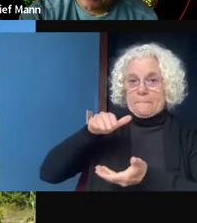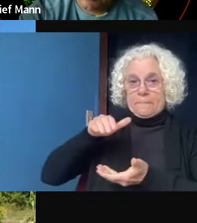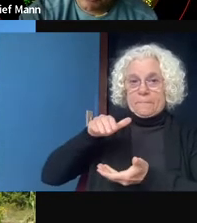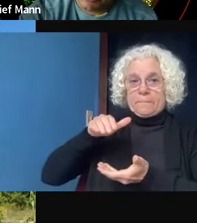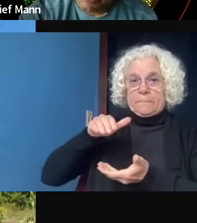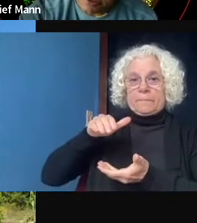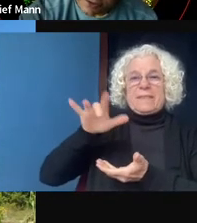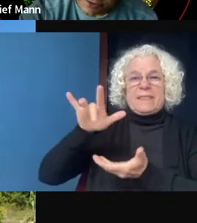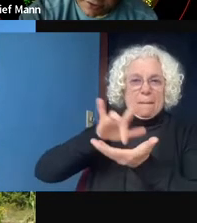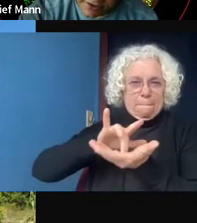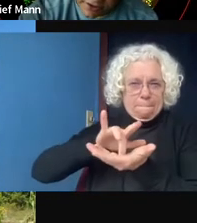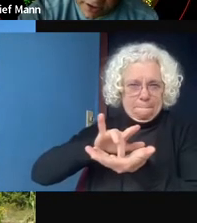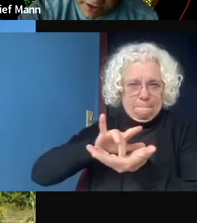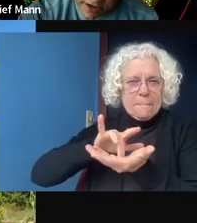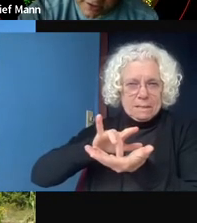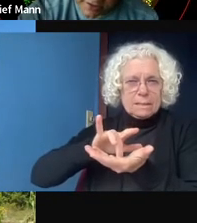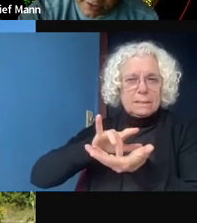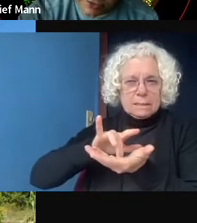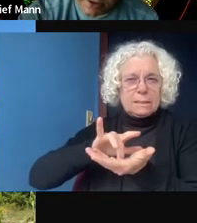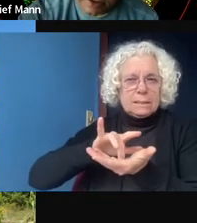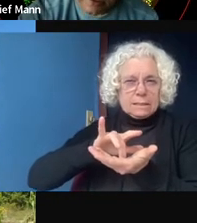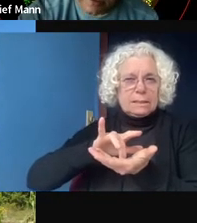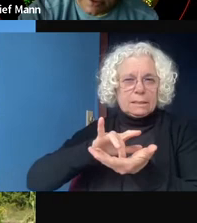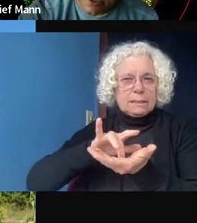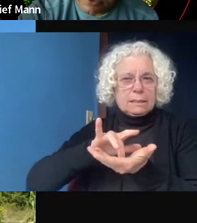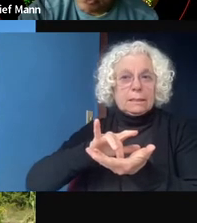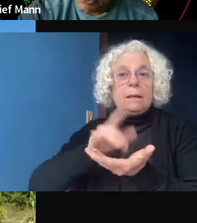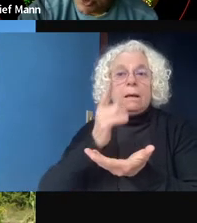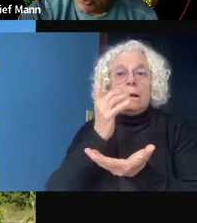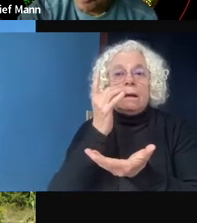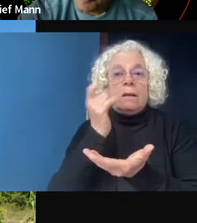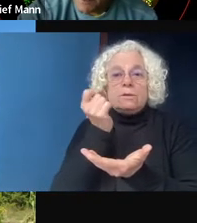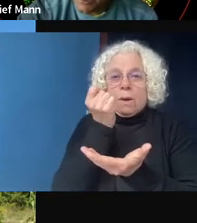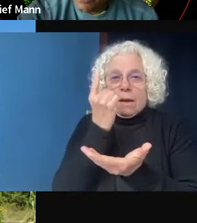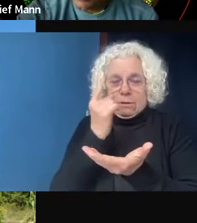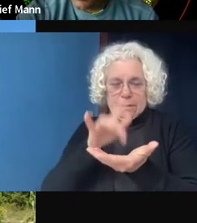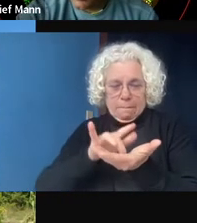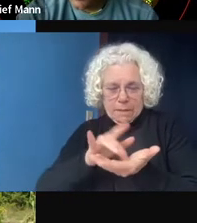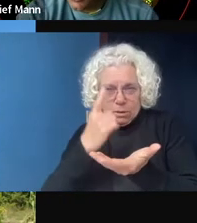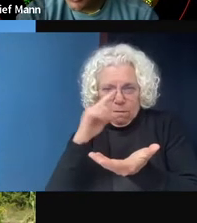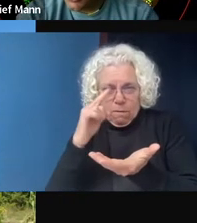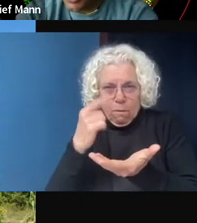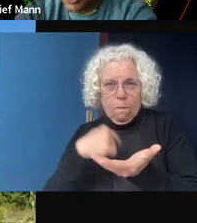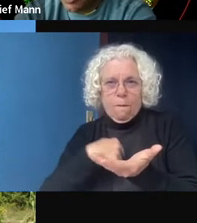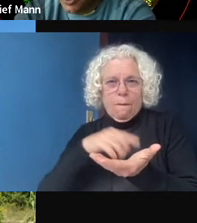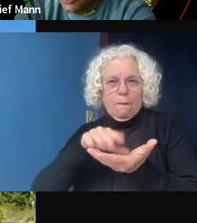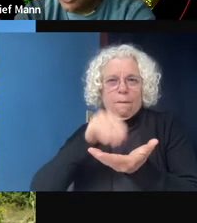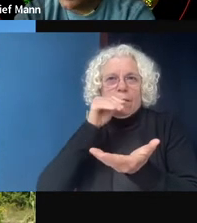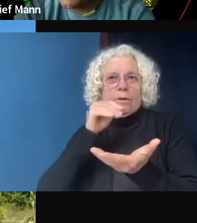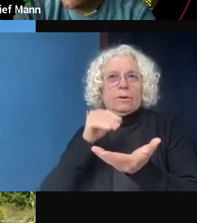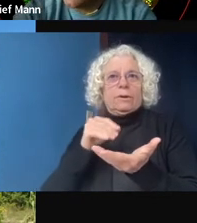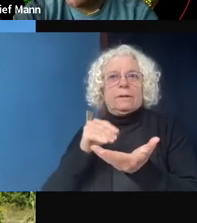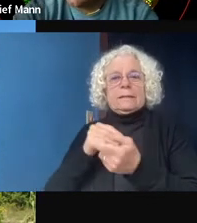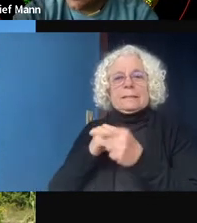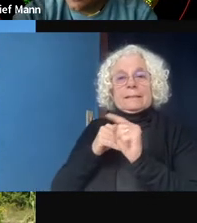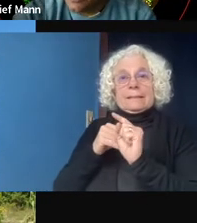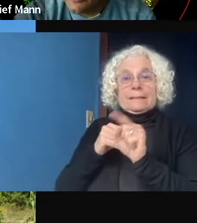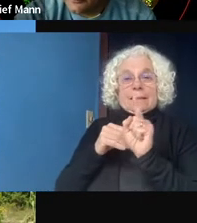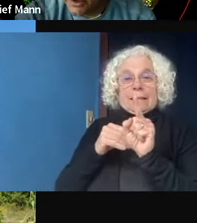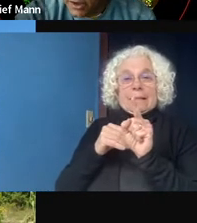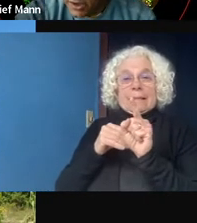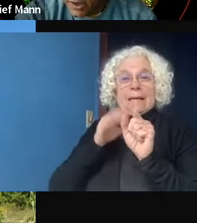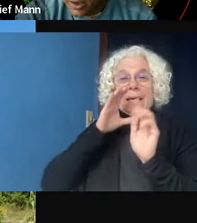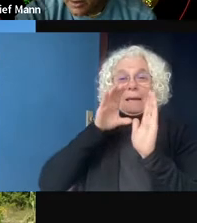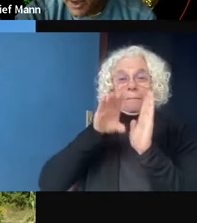of medicines and carry the understanding of where it needs to go. And so this is a beautiful example